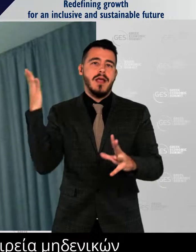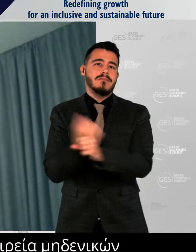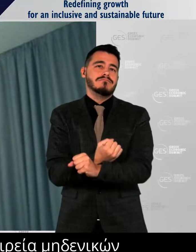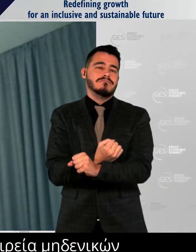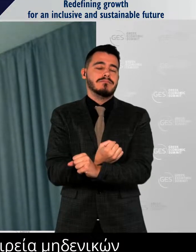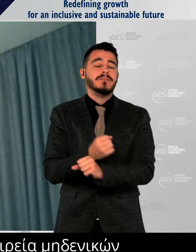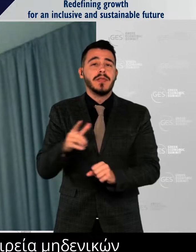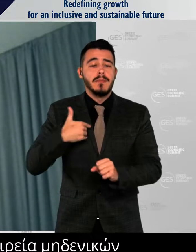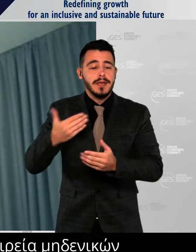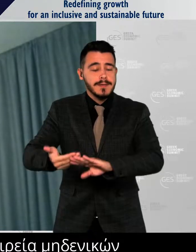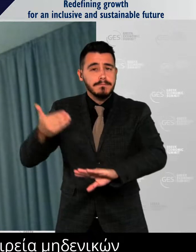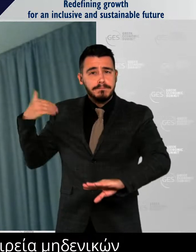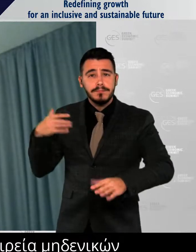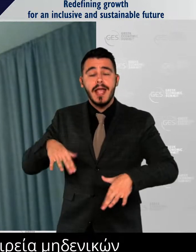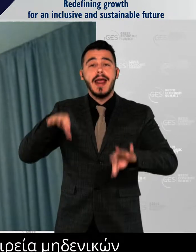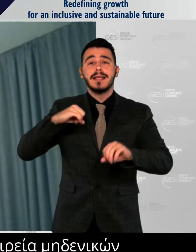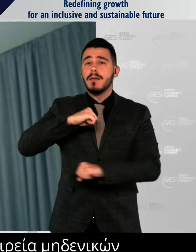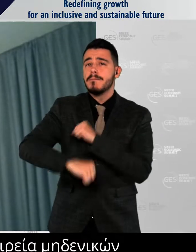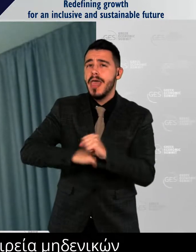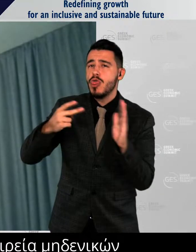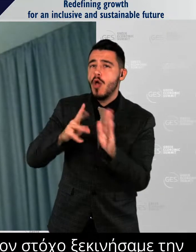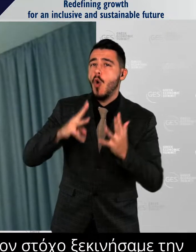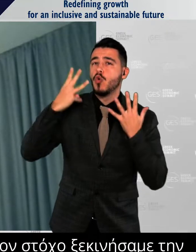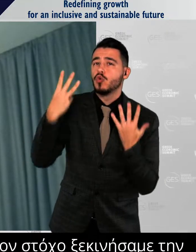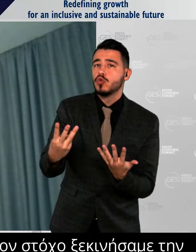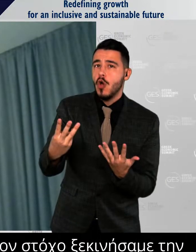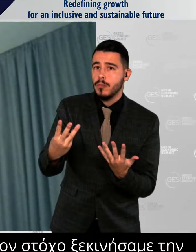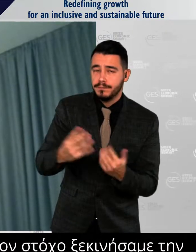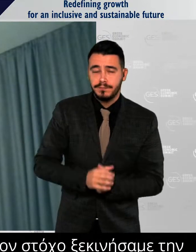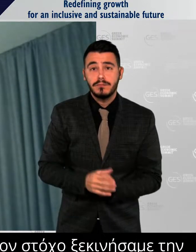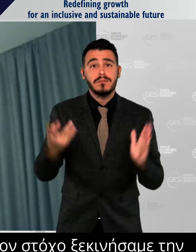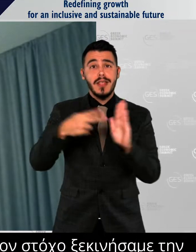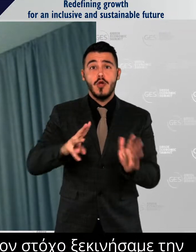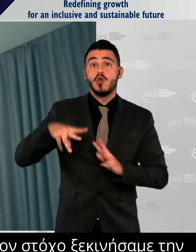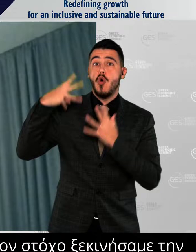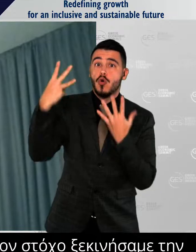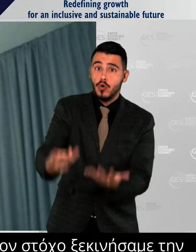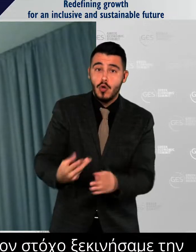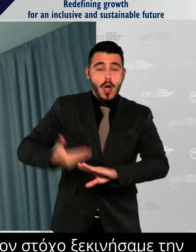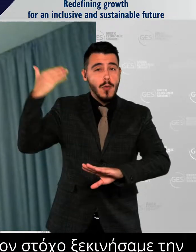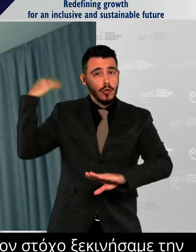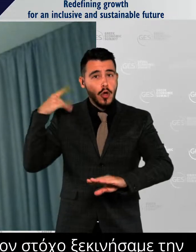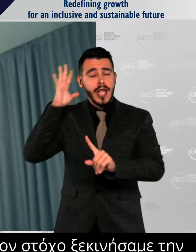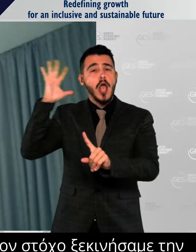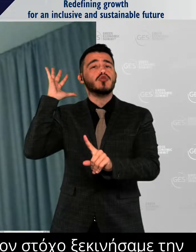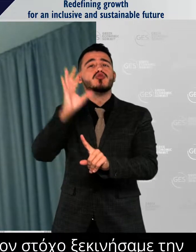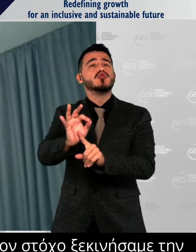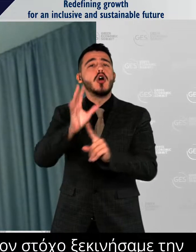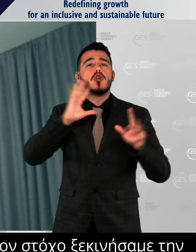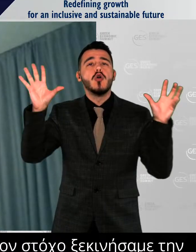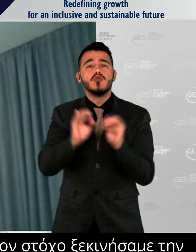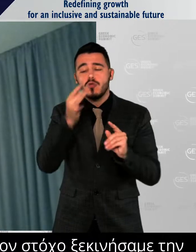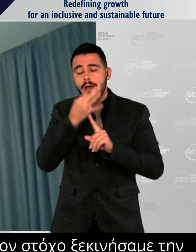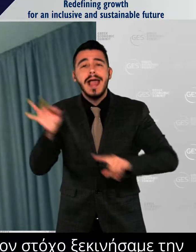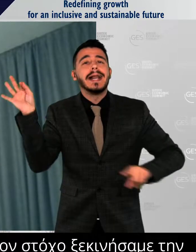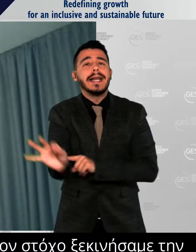have ambition targets for this year, we have ambition targets for 2025, and we want to be at zero